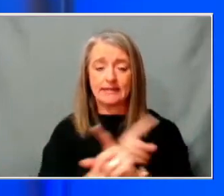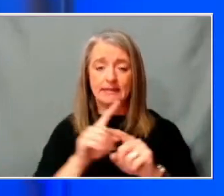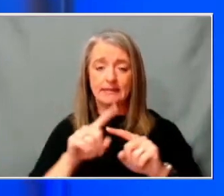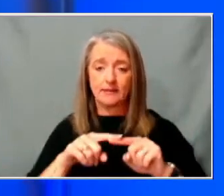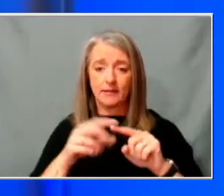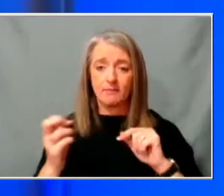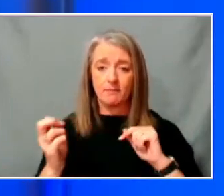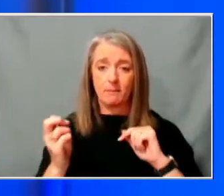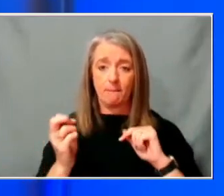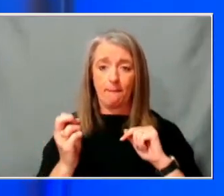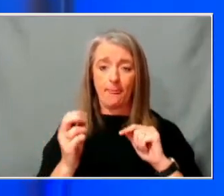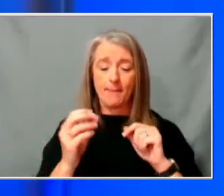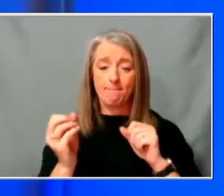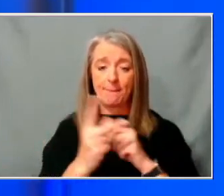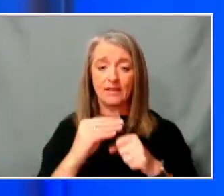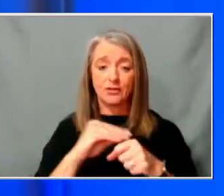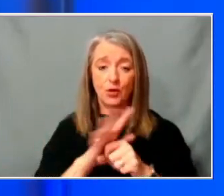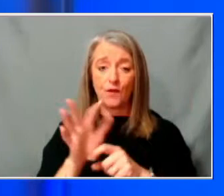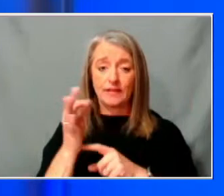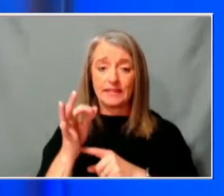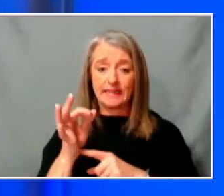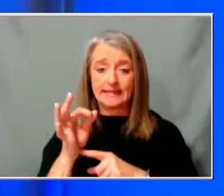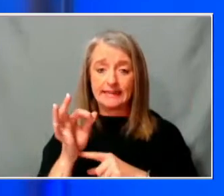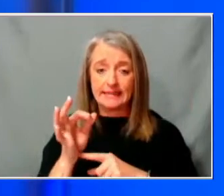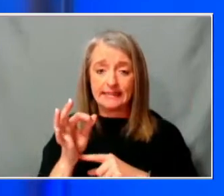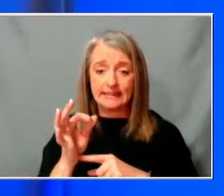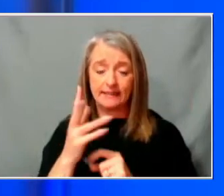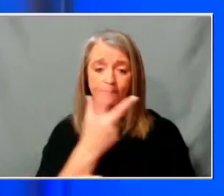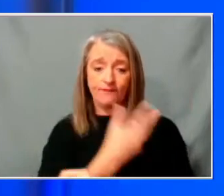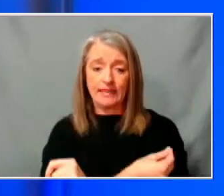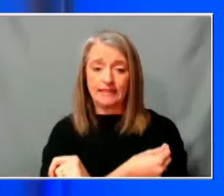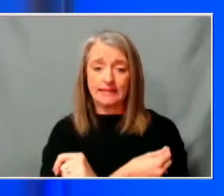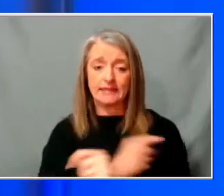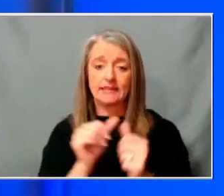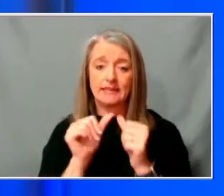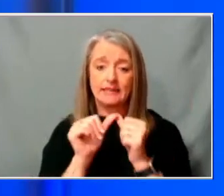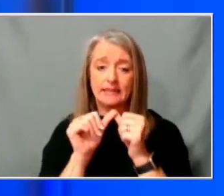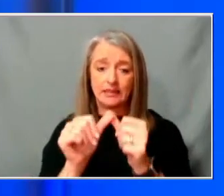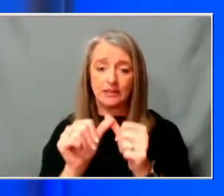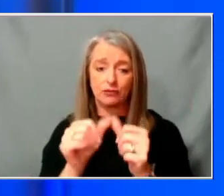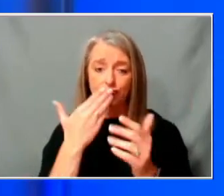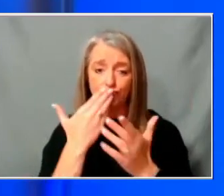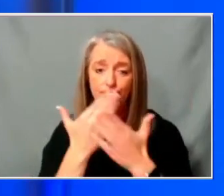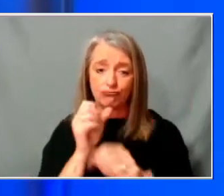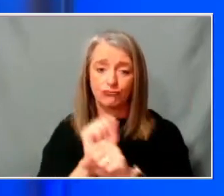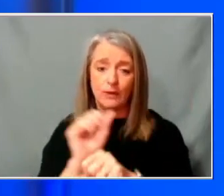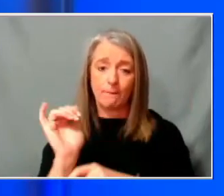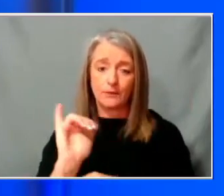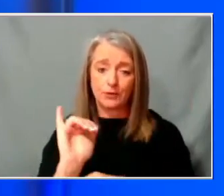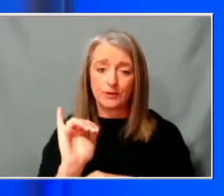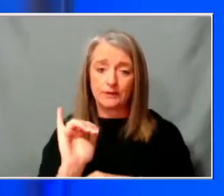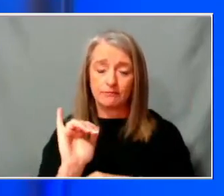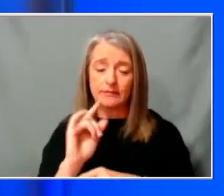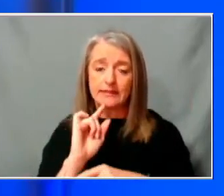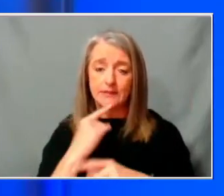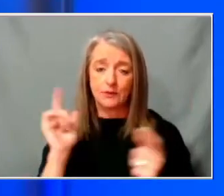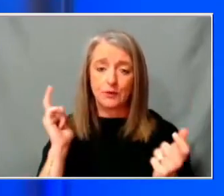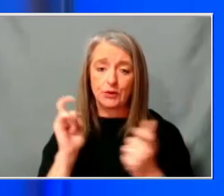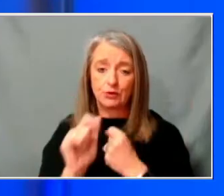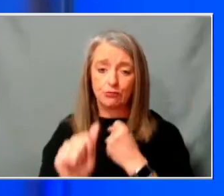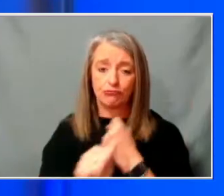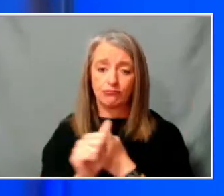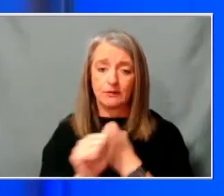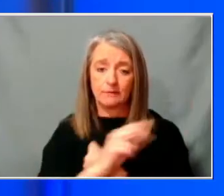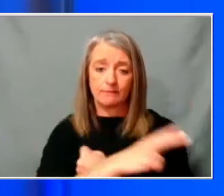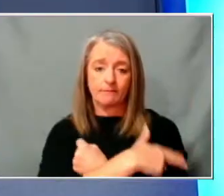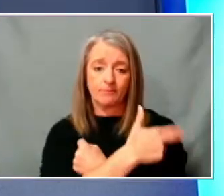to COVID-19, we know that COVID-19 vaccines continue to do a very good job also of significantly reducing your risk of